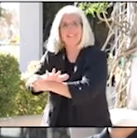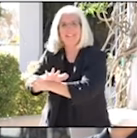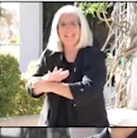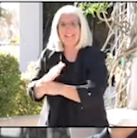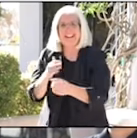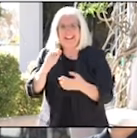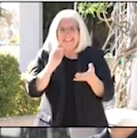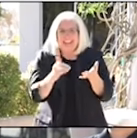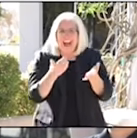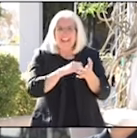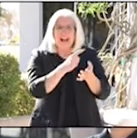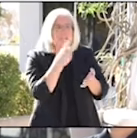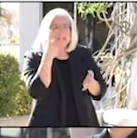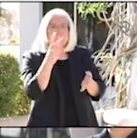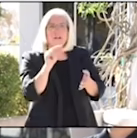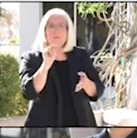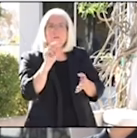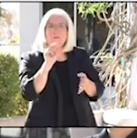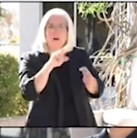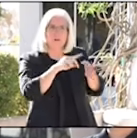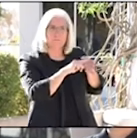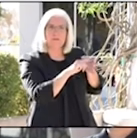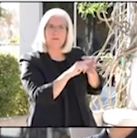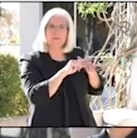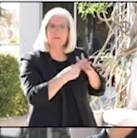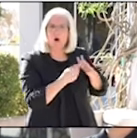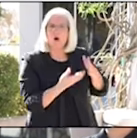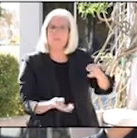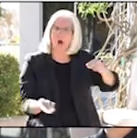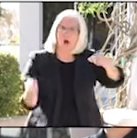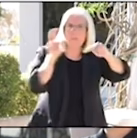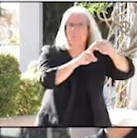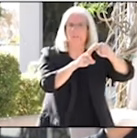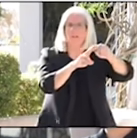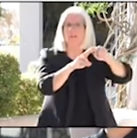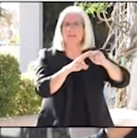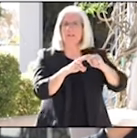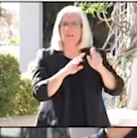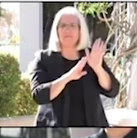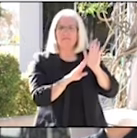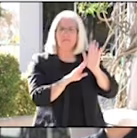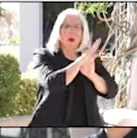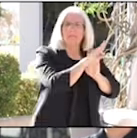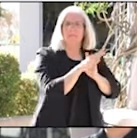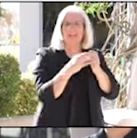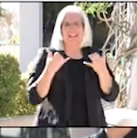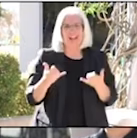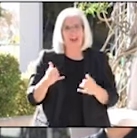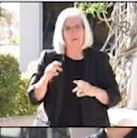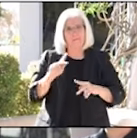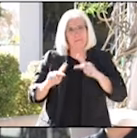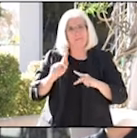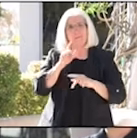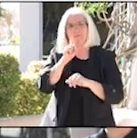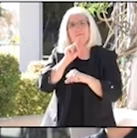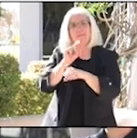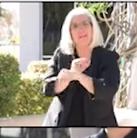November. Today, the number of people with COVID in hospitals across our county